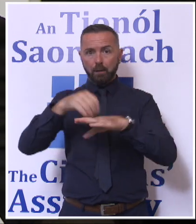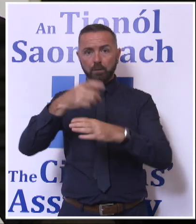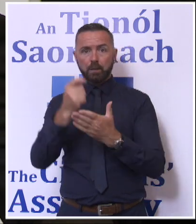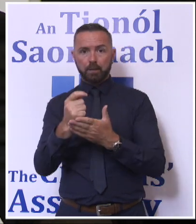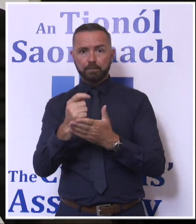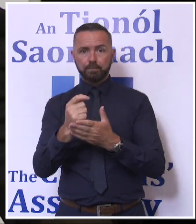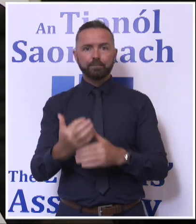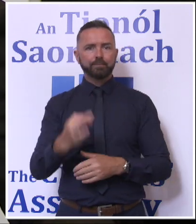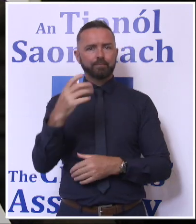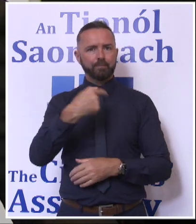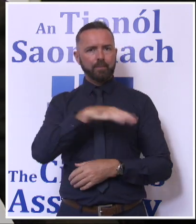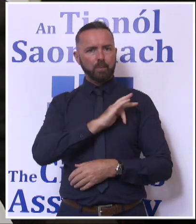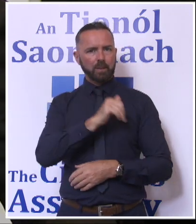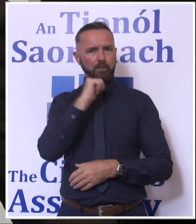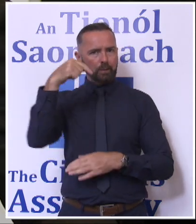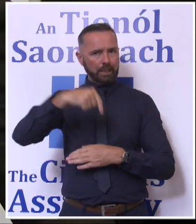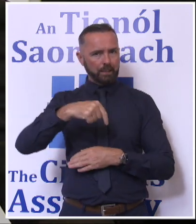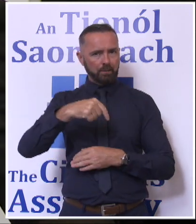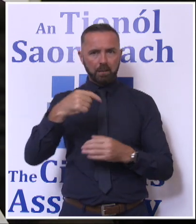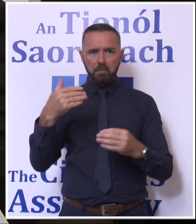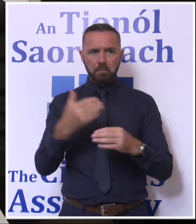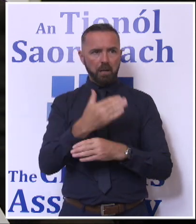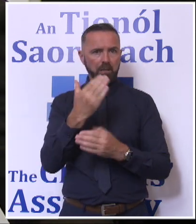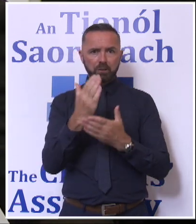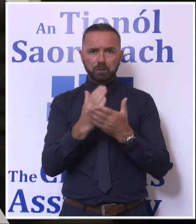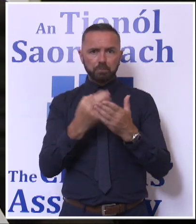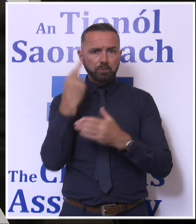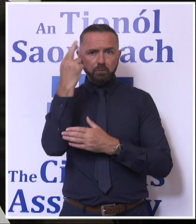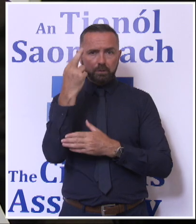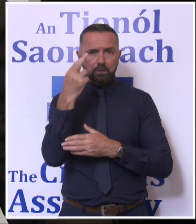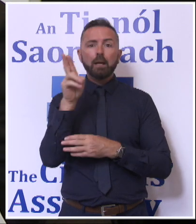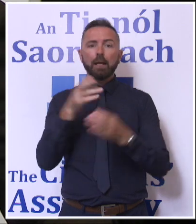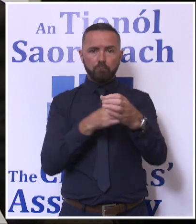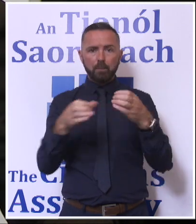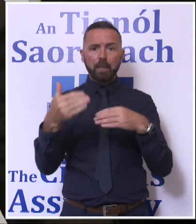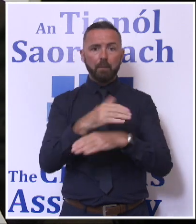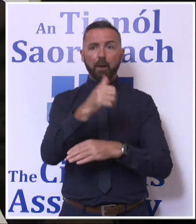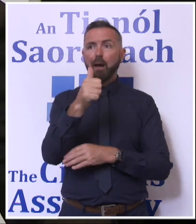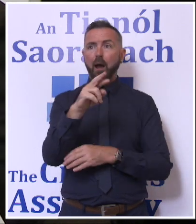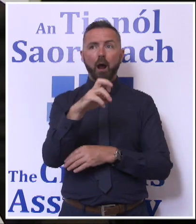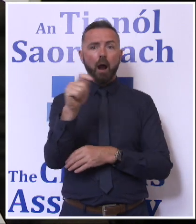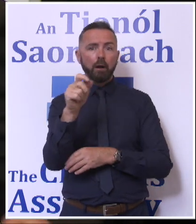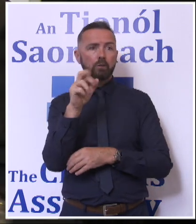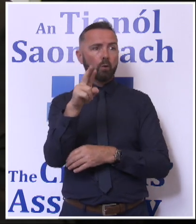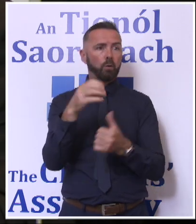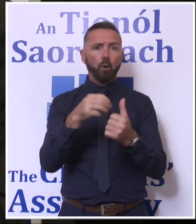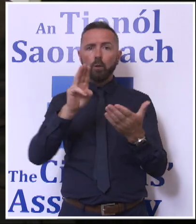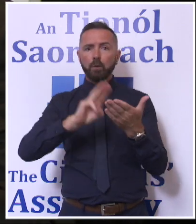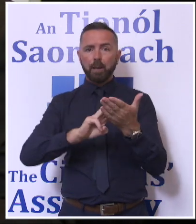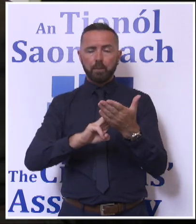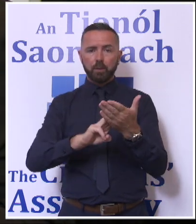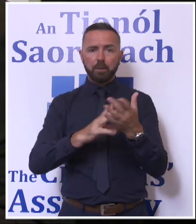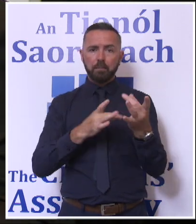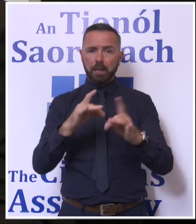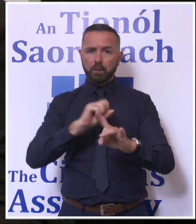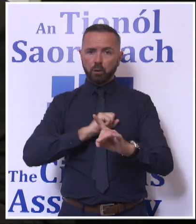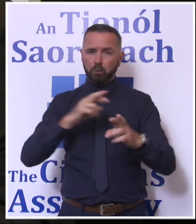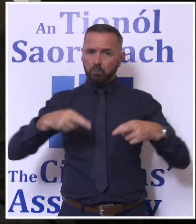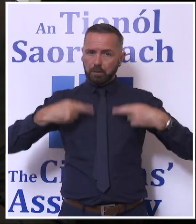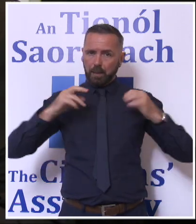take part in this Citizens' Assembly. And I am most grateful that you've made time in your busy lives to commit to